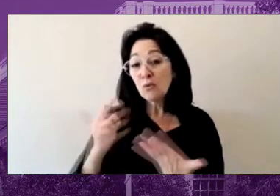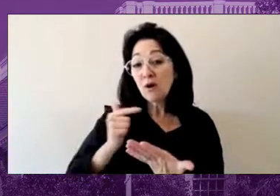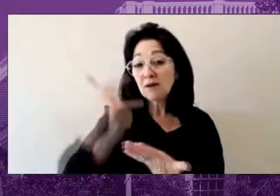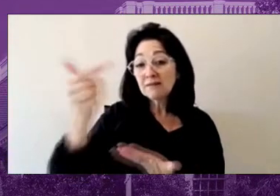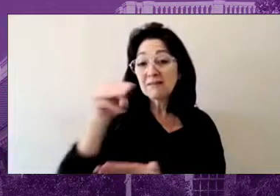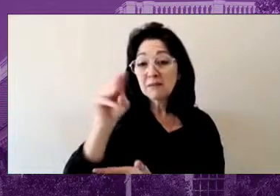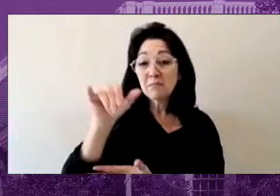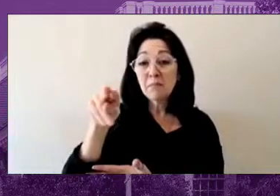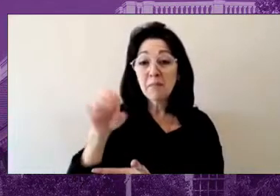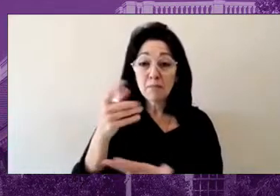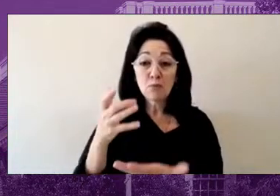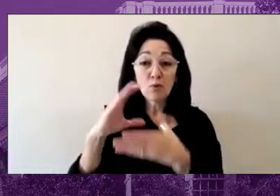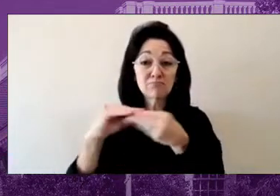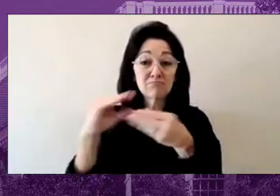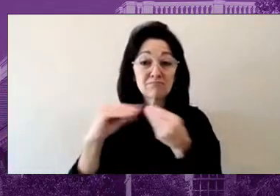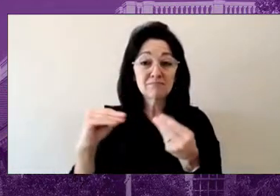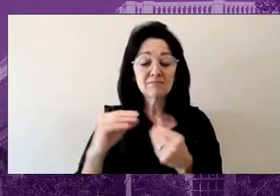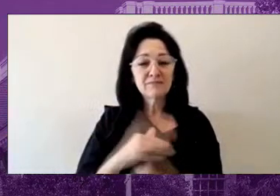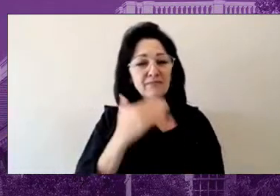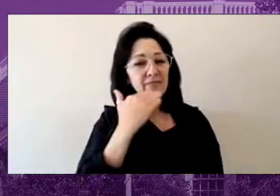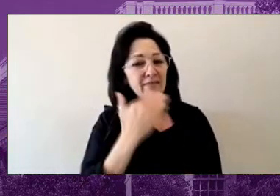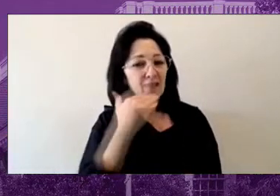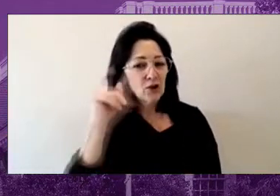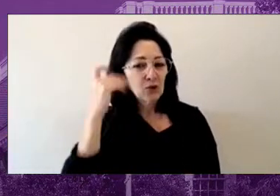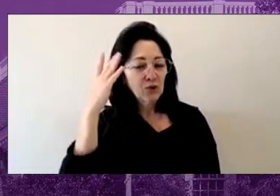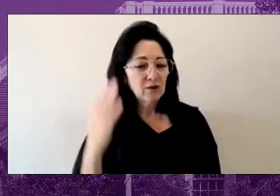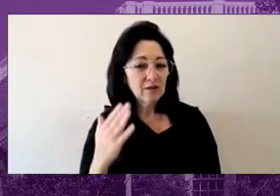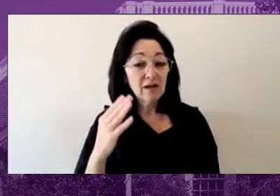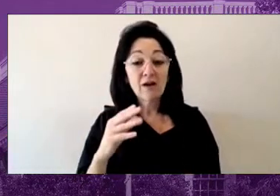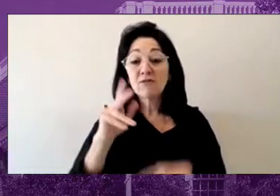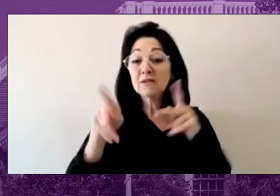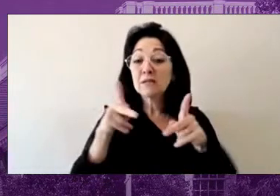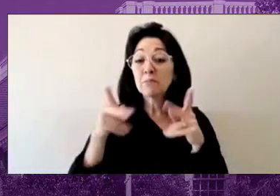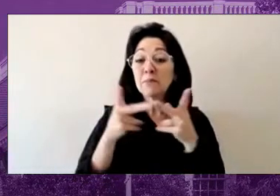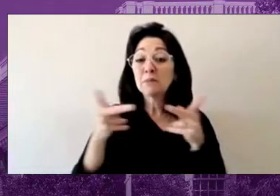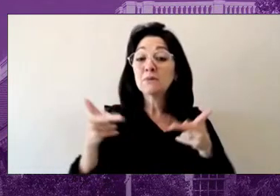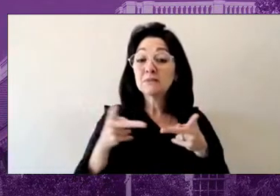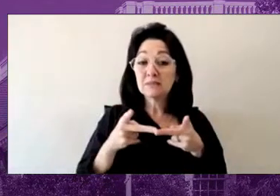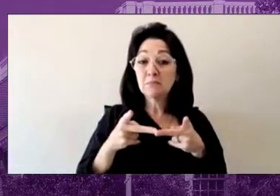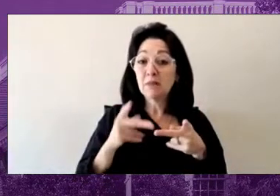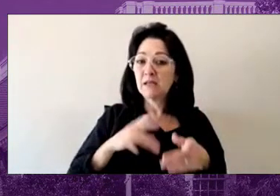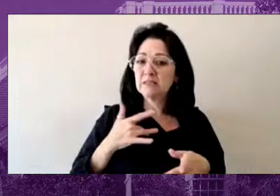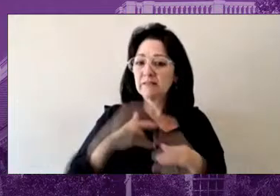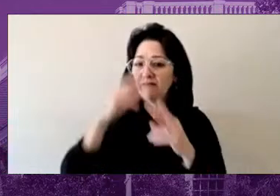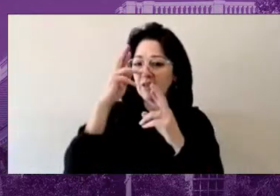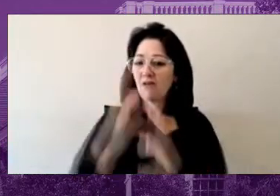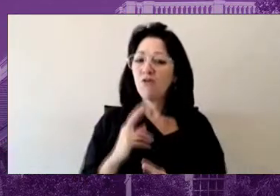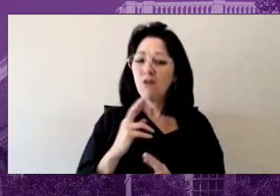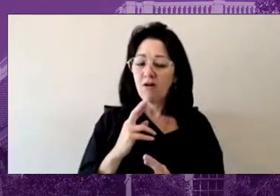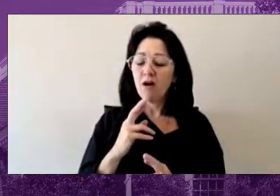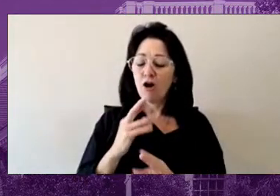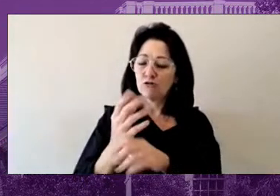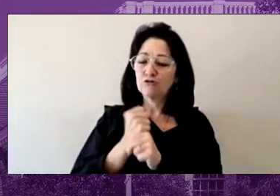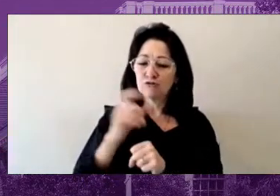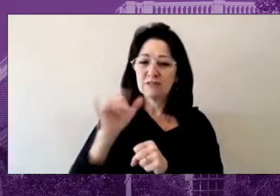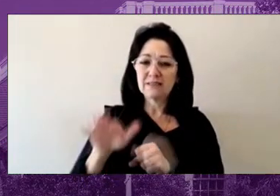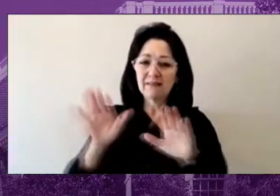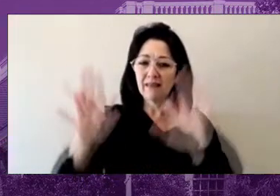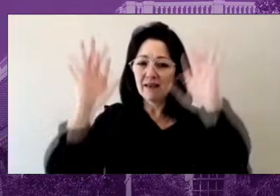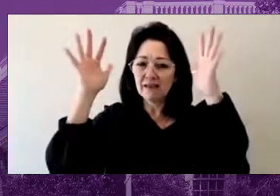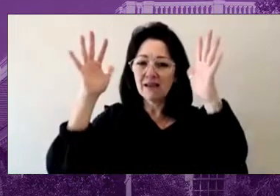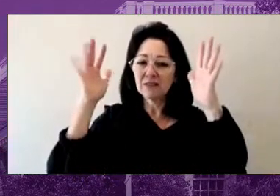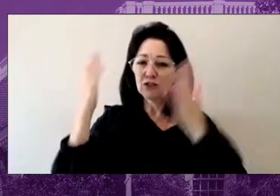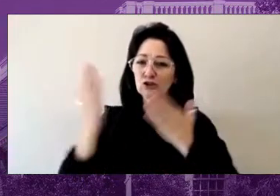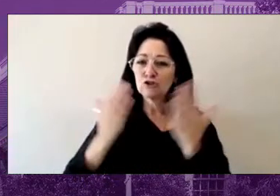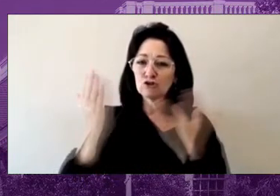work. Thank you, Governor. People's Place is honored to receive the Outstanding Service Award. Our staff's